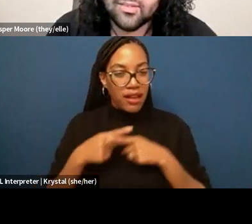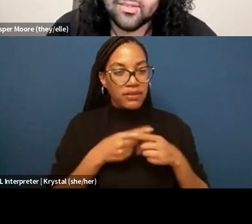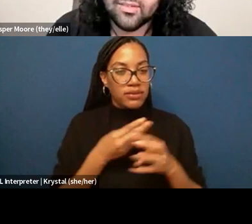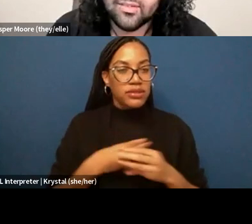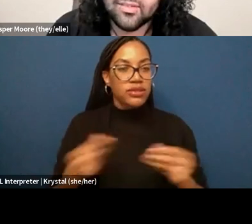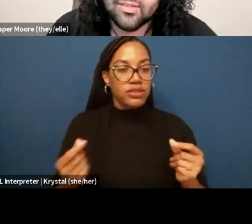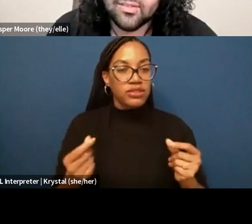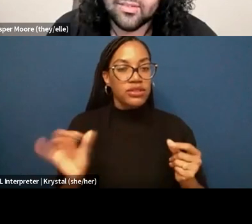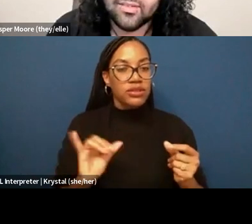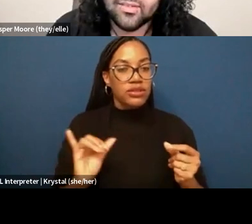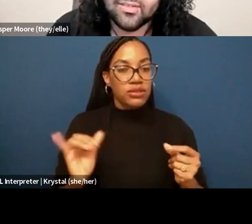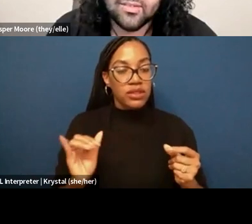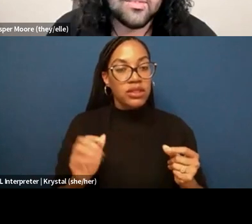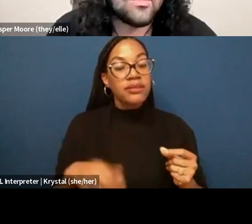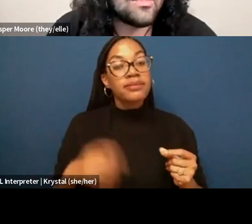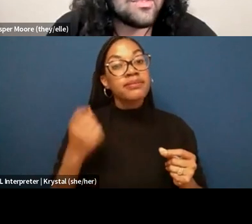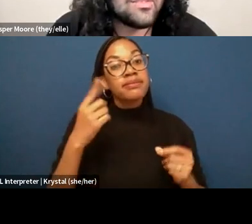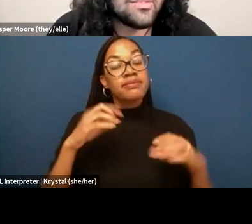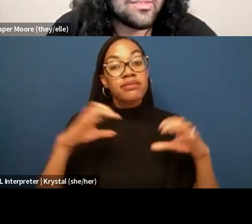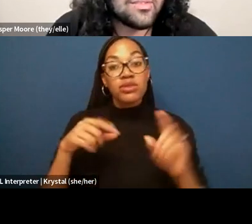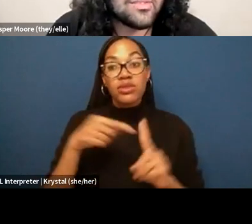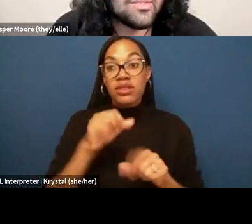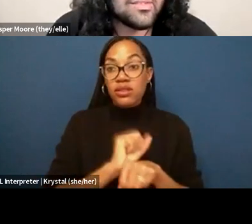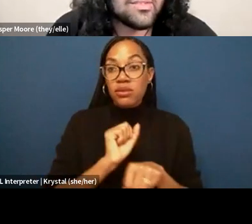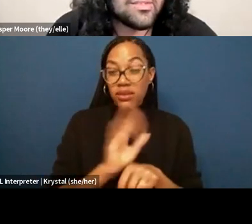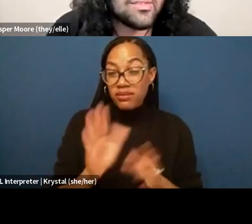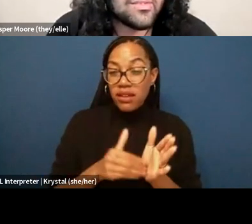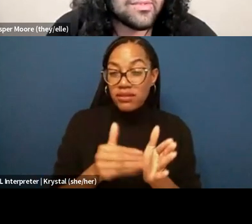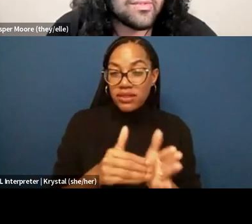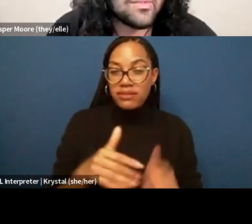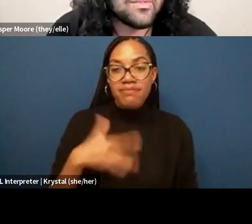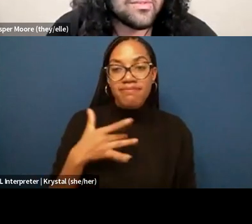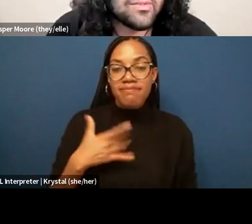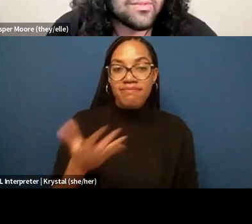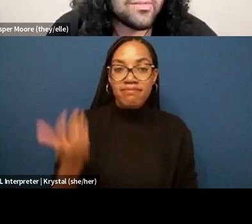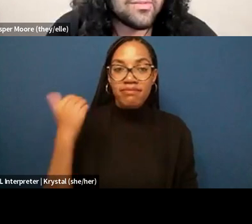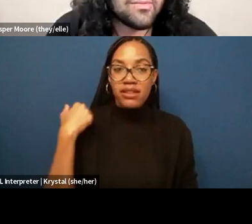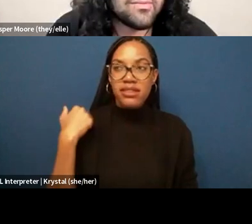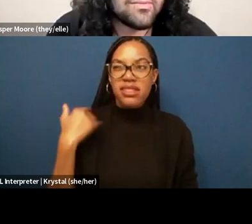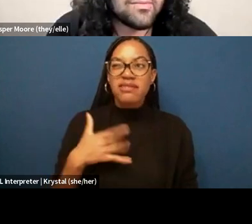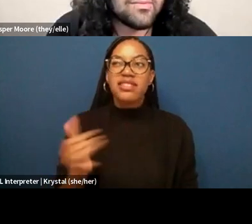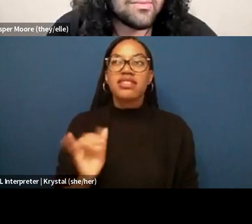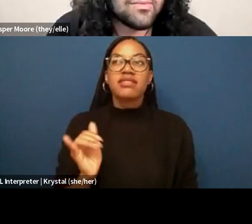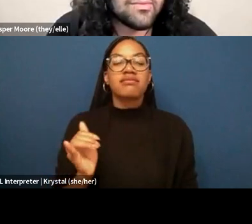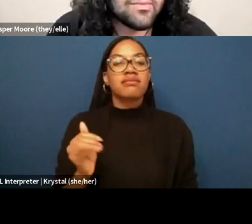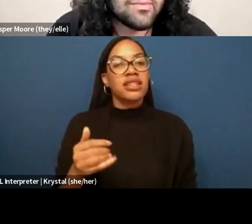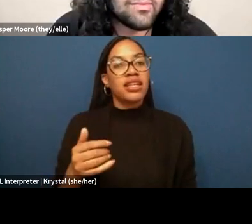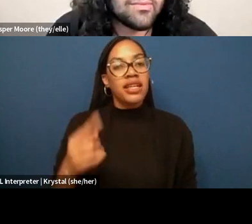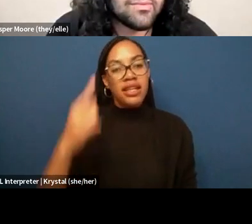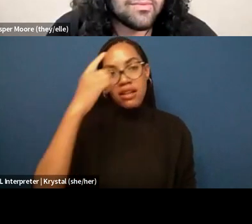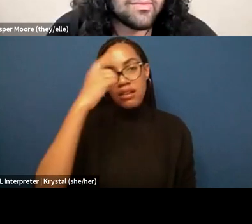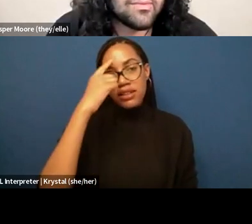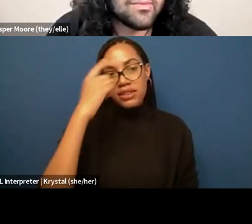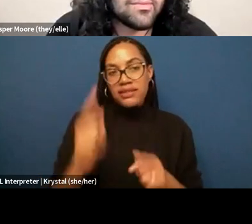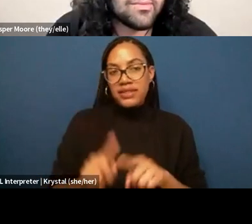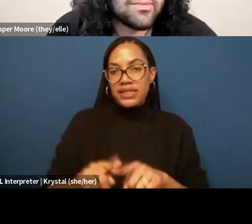That to do this work, oftentimes, I know I have felt that I can be in a space of cognitive dissonance,